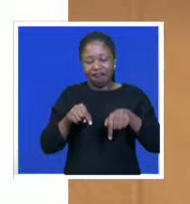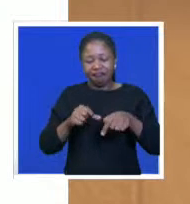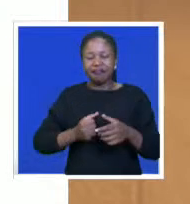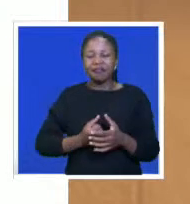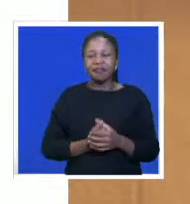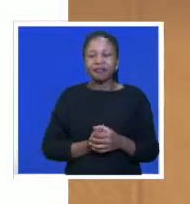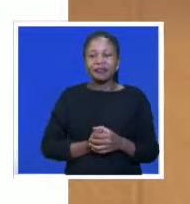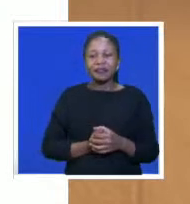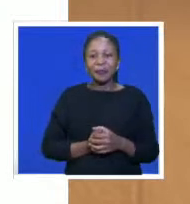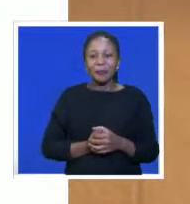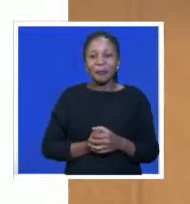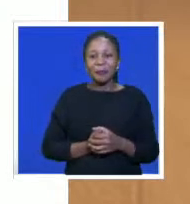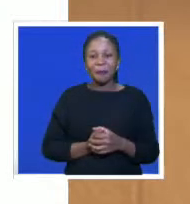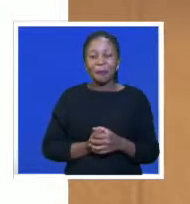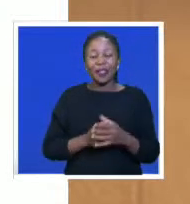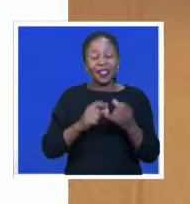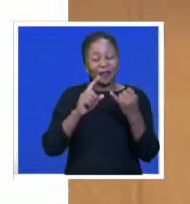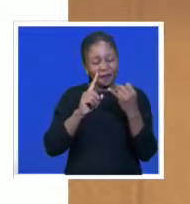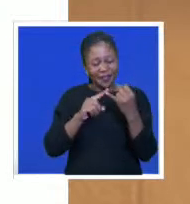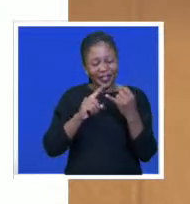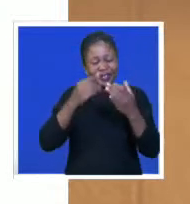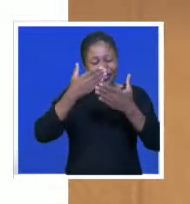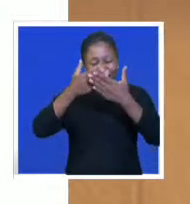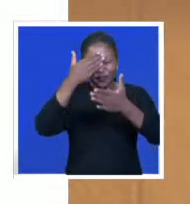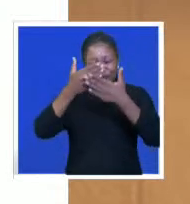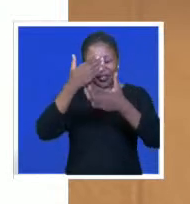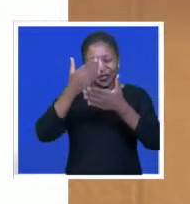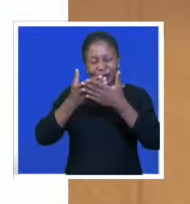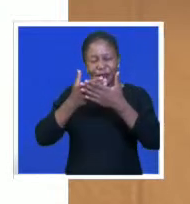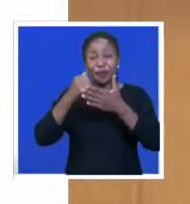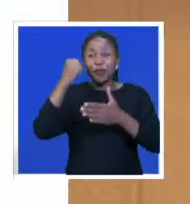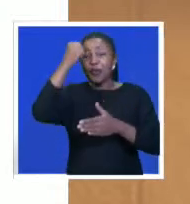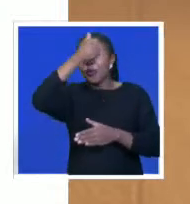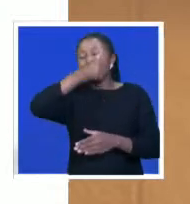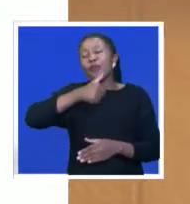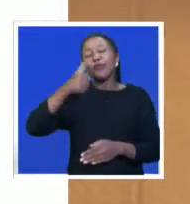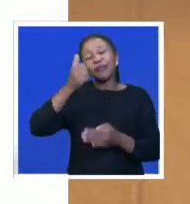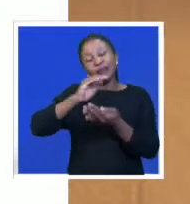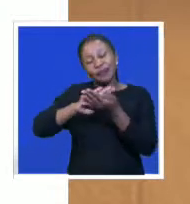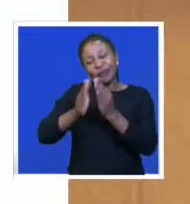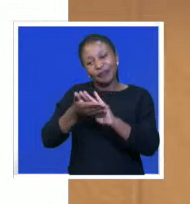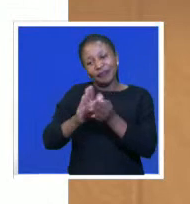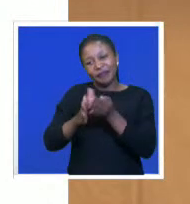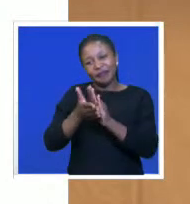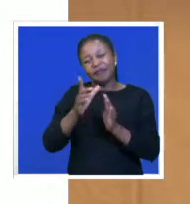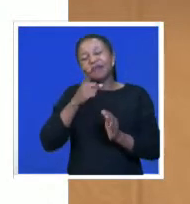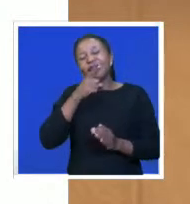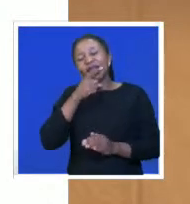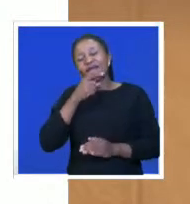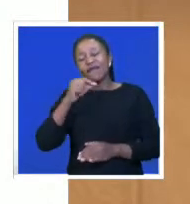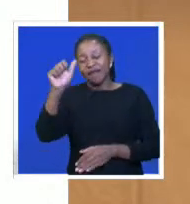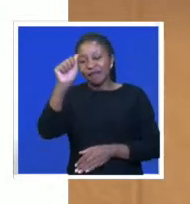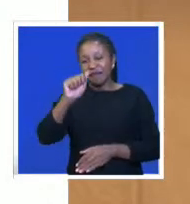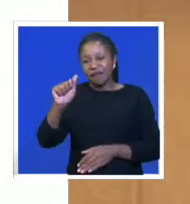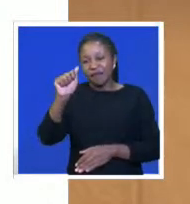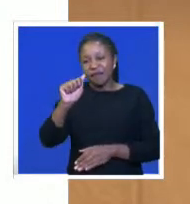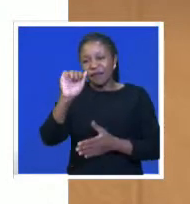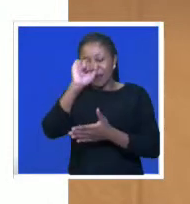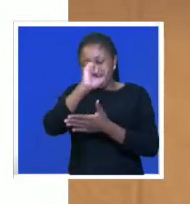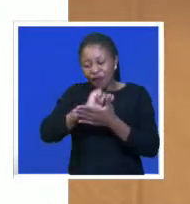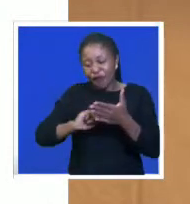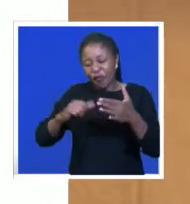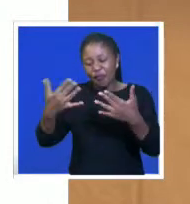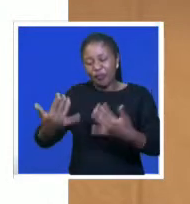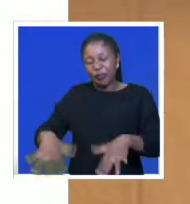God made Adam from the dust and breathed life into him.